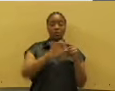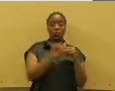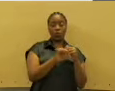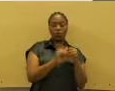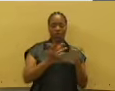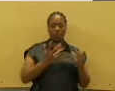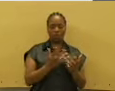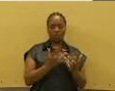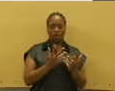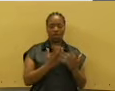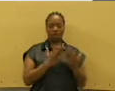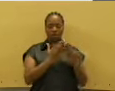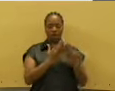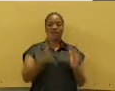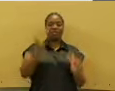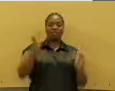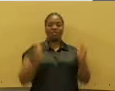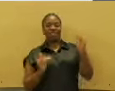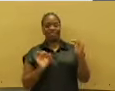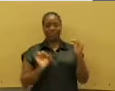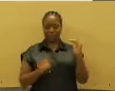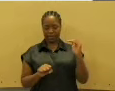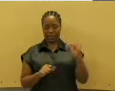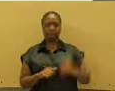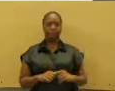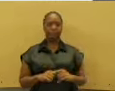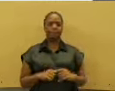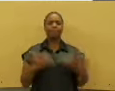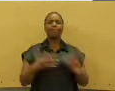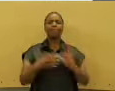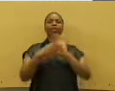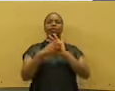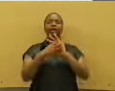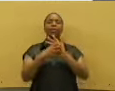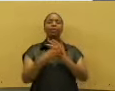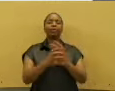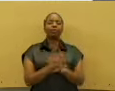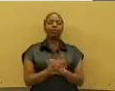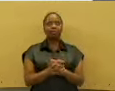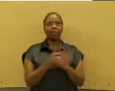the causes of inequality. So if we could have an example for an example,